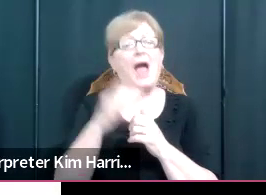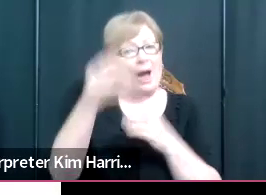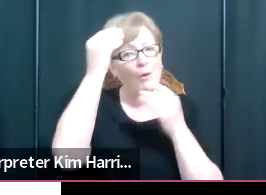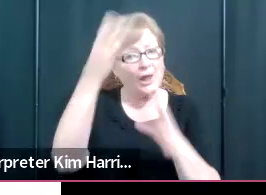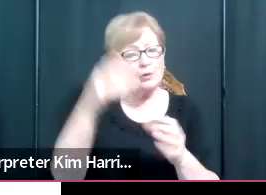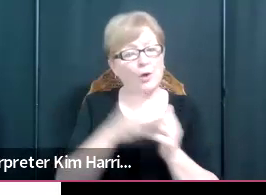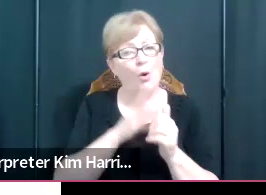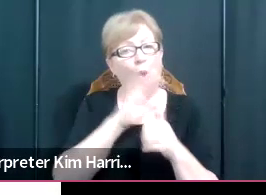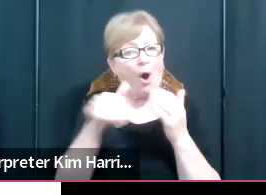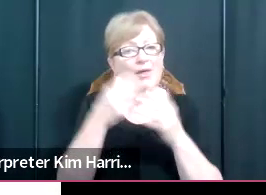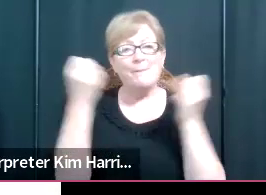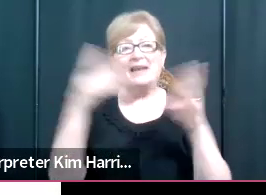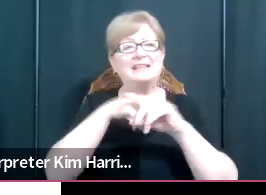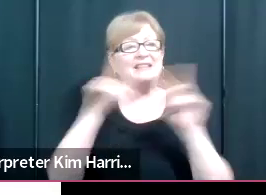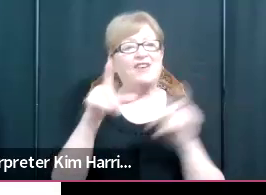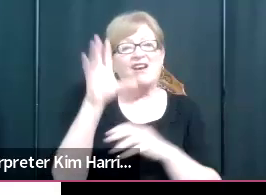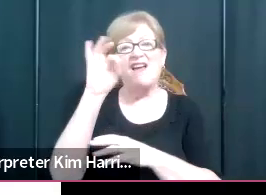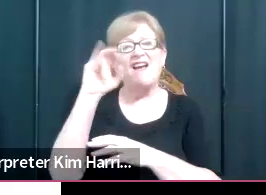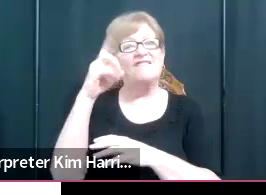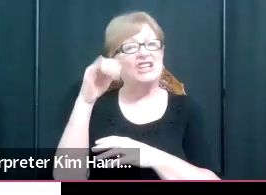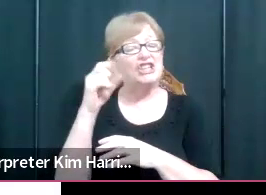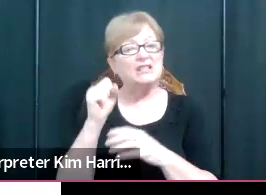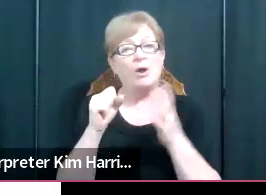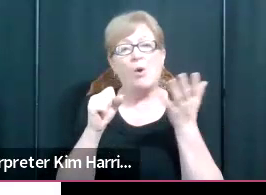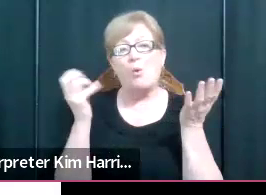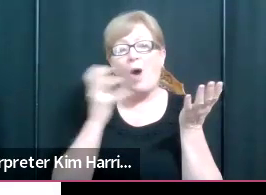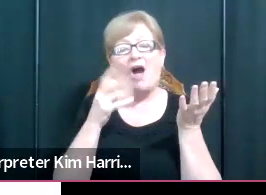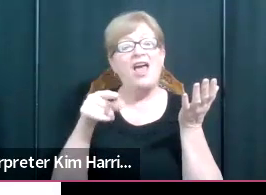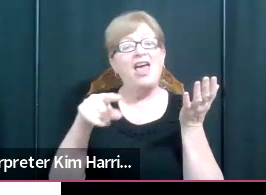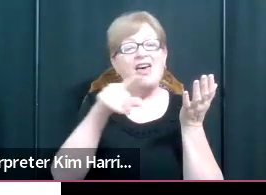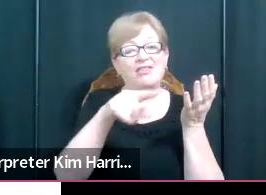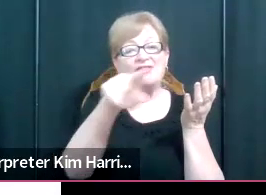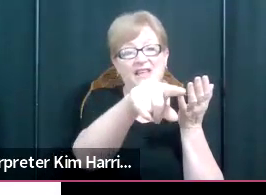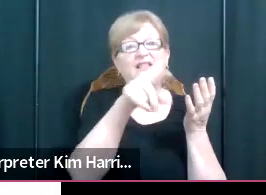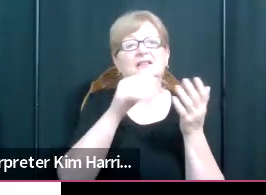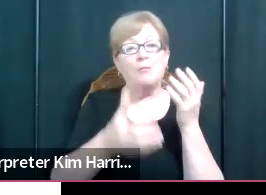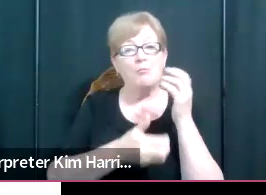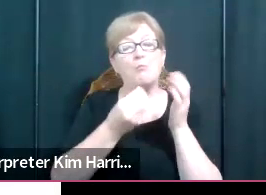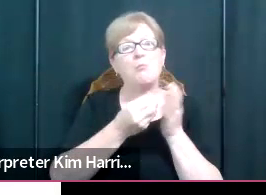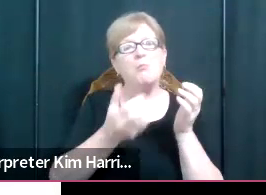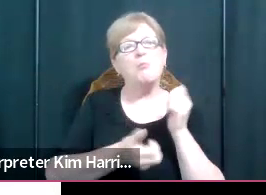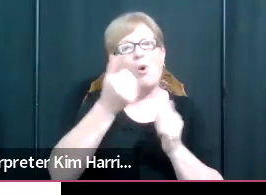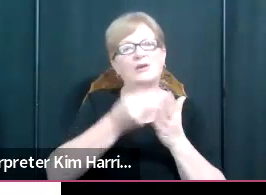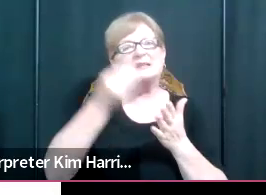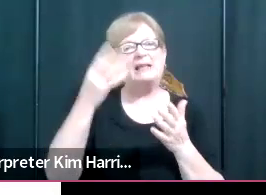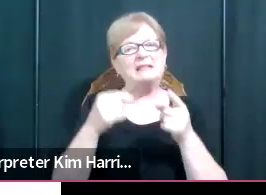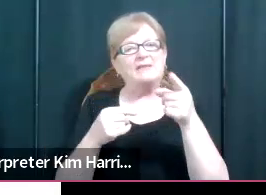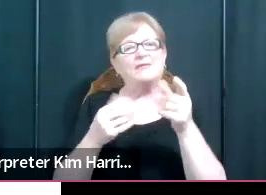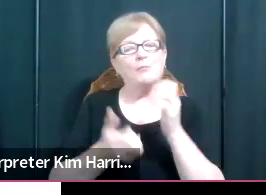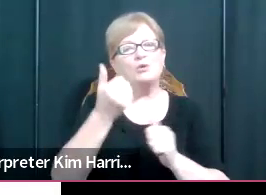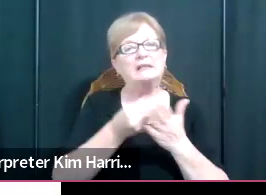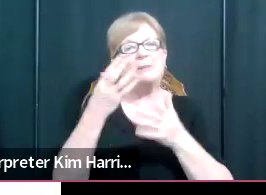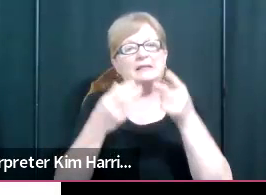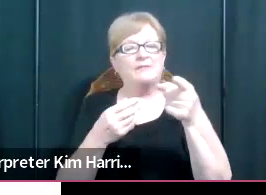for all the fidgets we've talked about so far, though, those ones tend to be the most expensive of the fidgets that we talked about